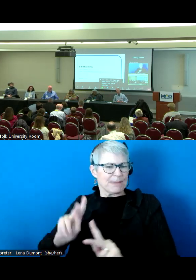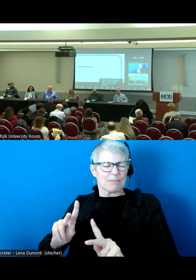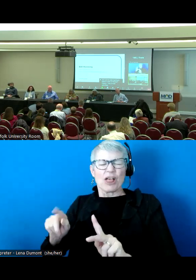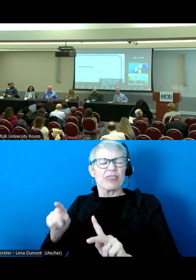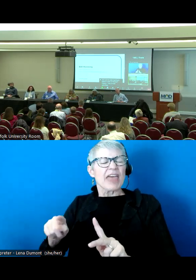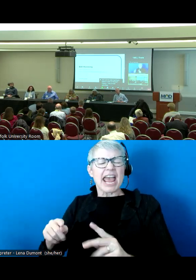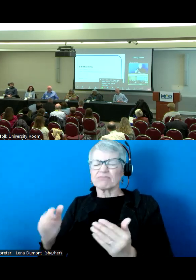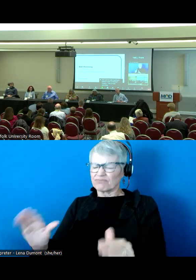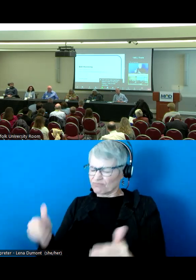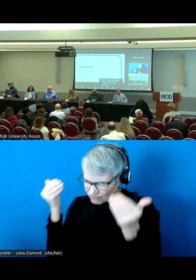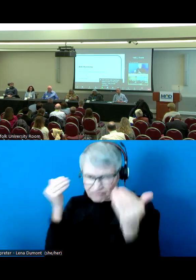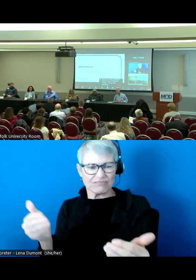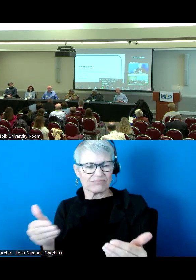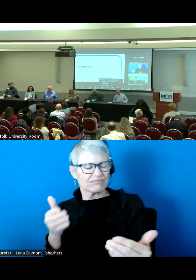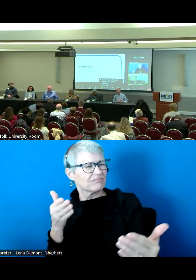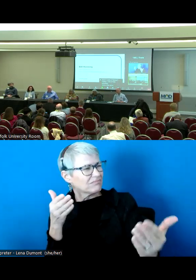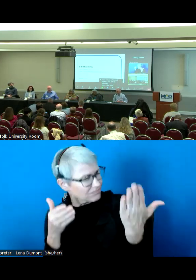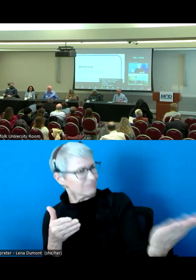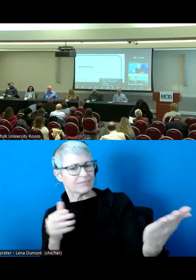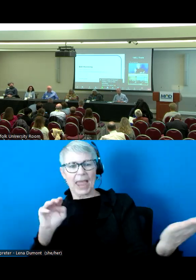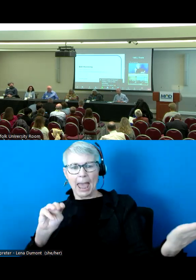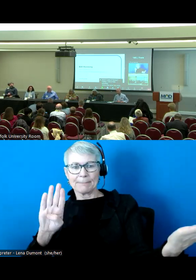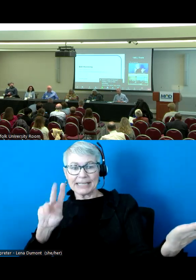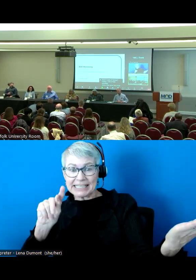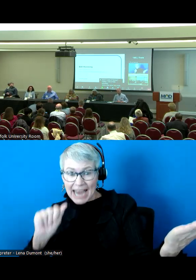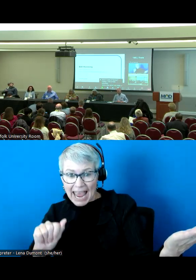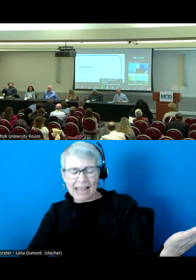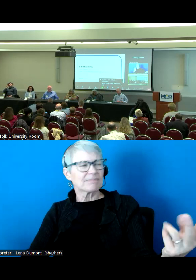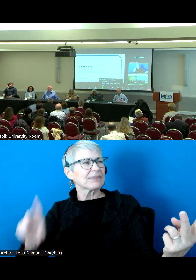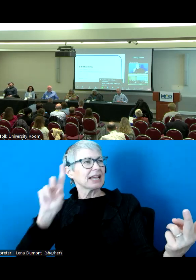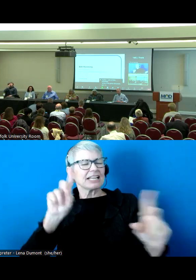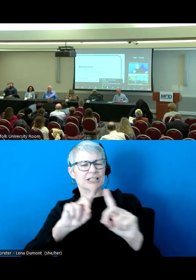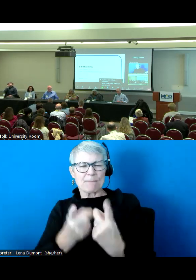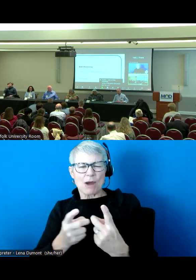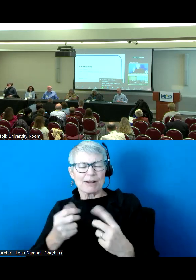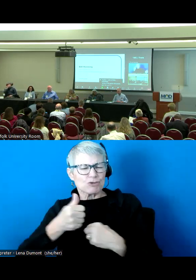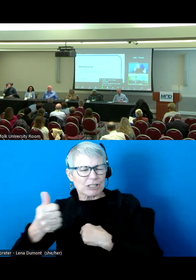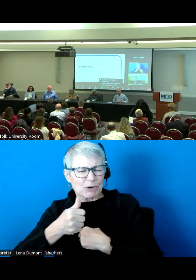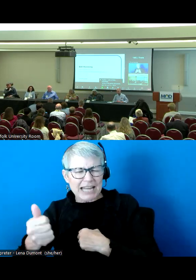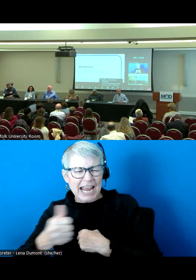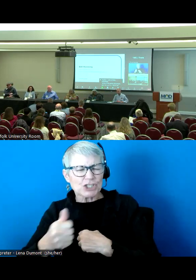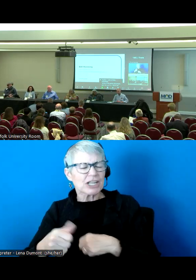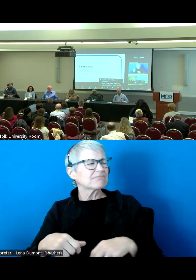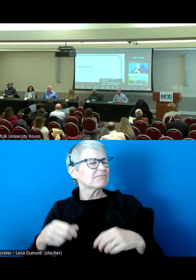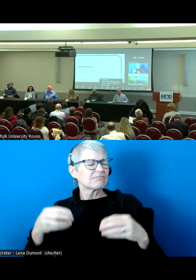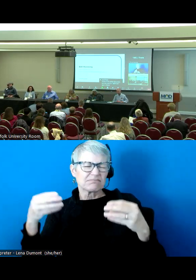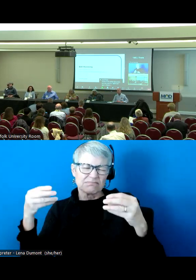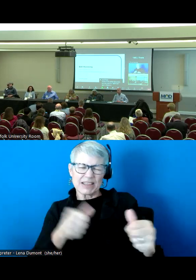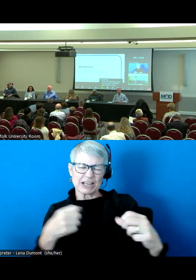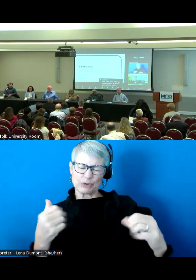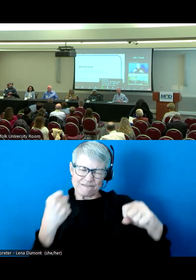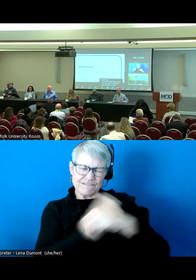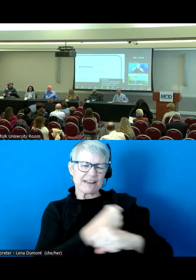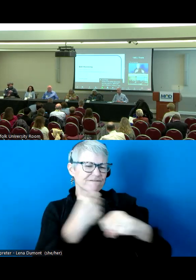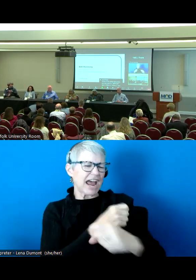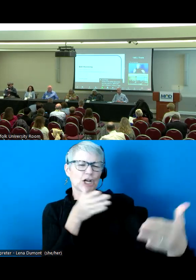Department of Transportation, which spent millions of dollars in legal fees of taxpayers' money to fight a suit they could